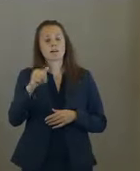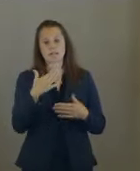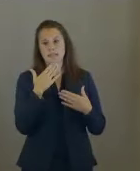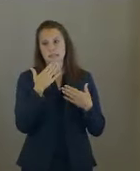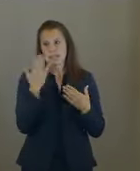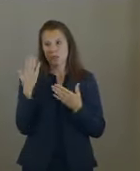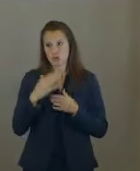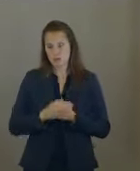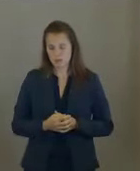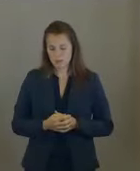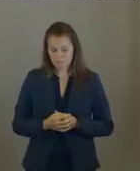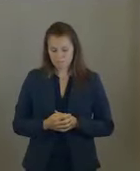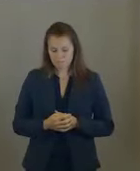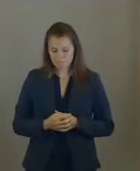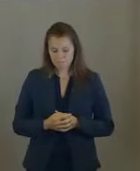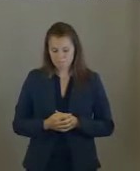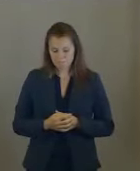Thank you.